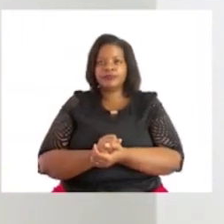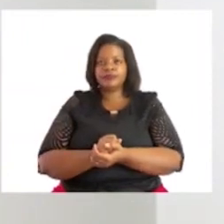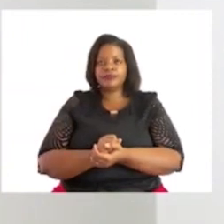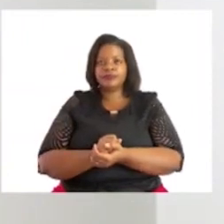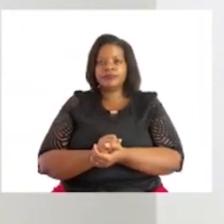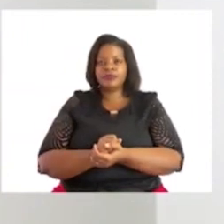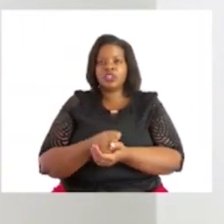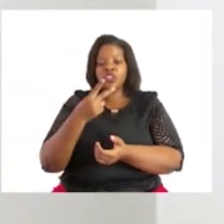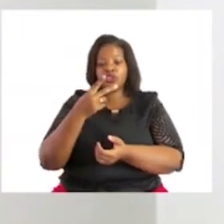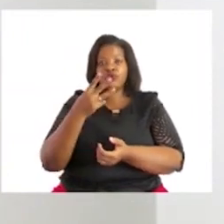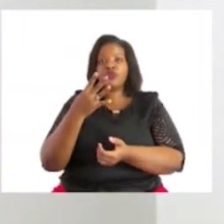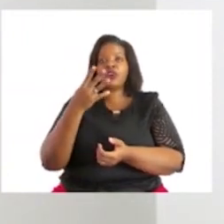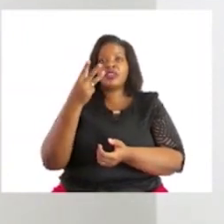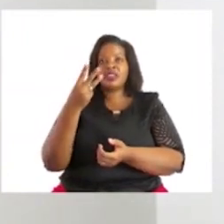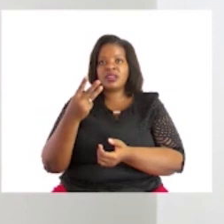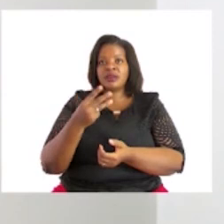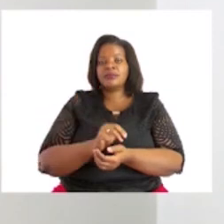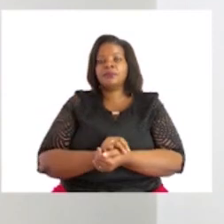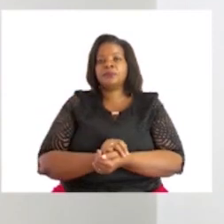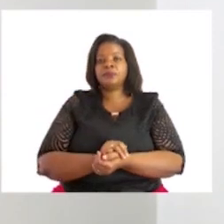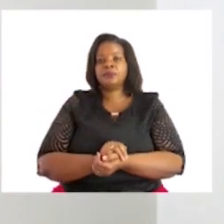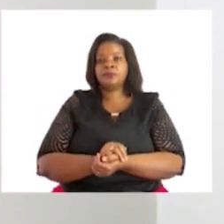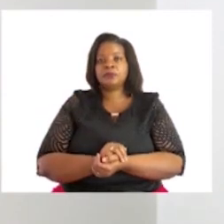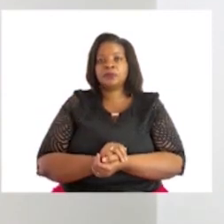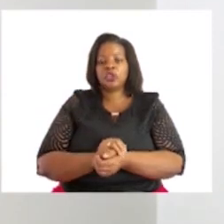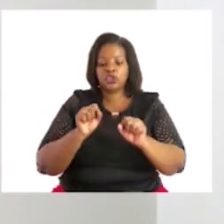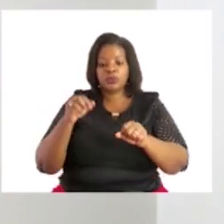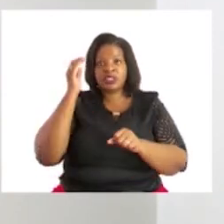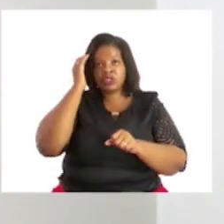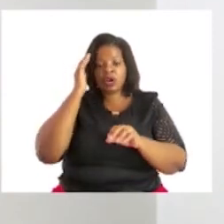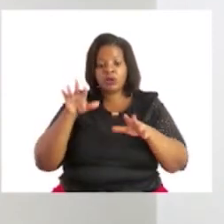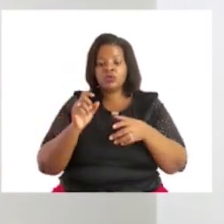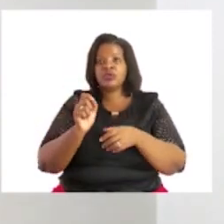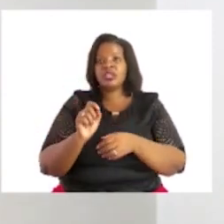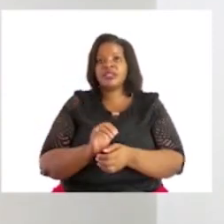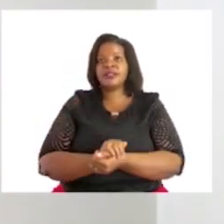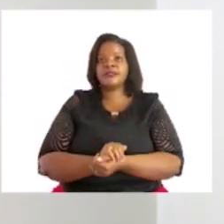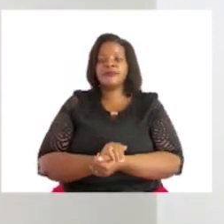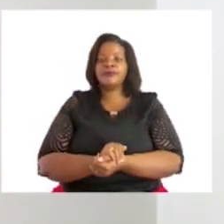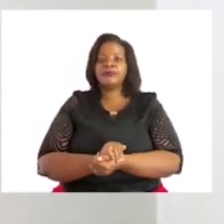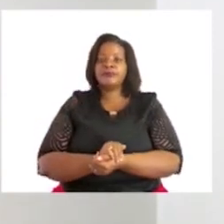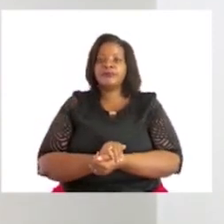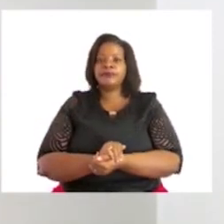2, 4, 3. You need to know how to write this in words. I don't know what it